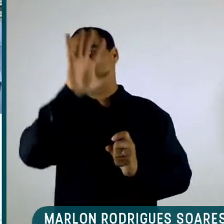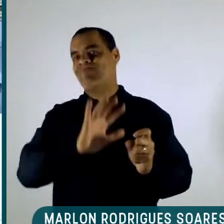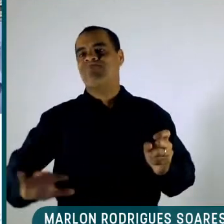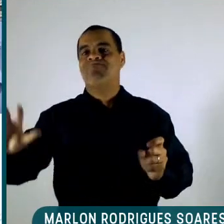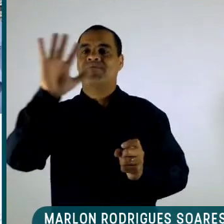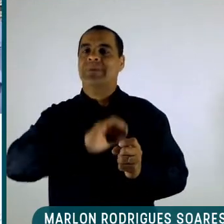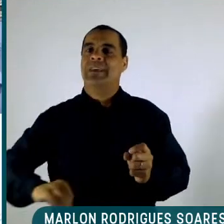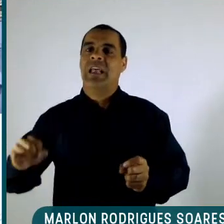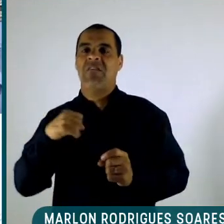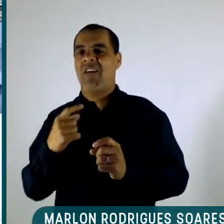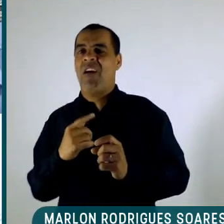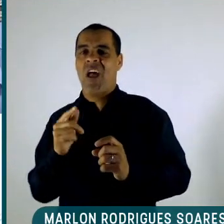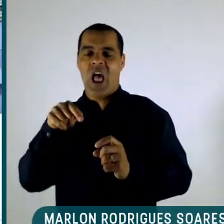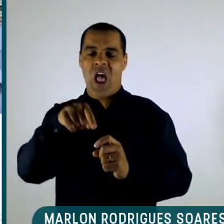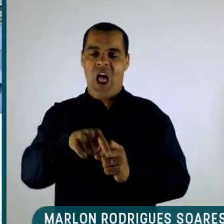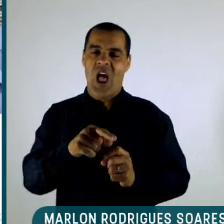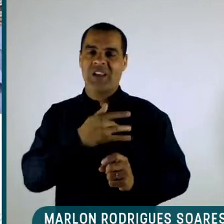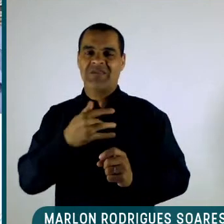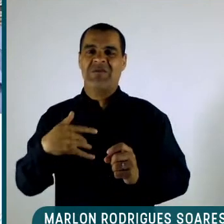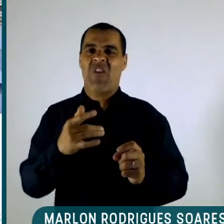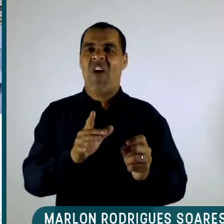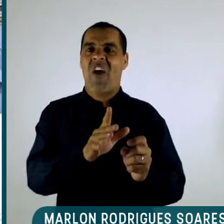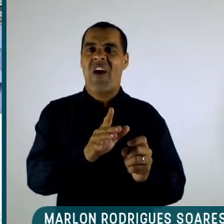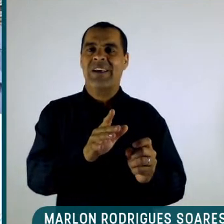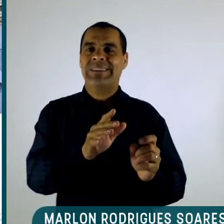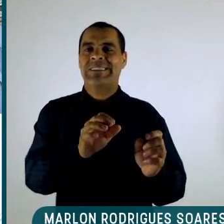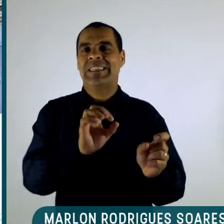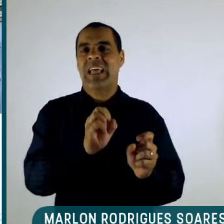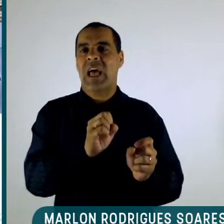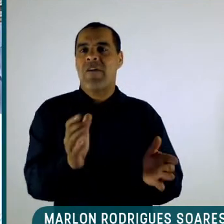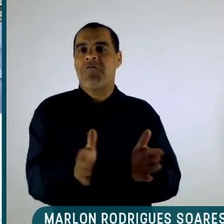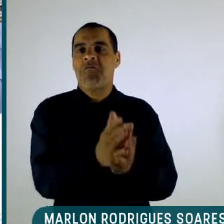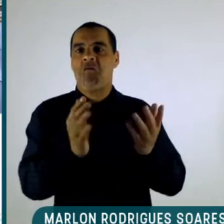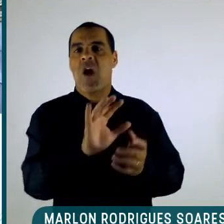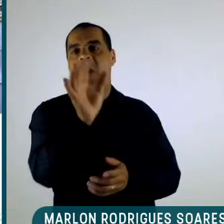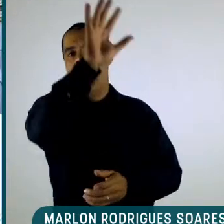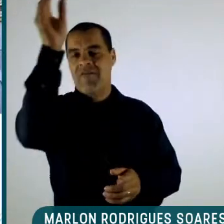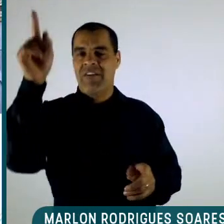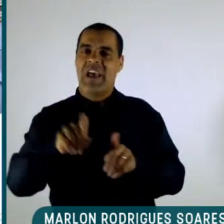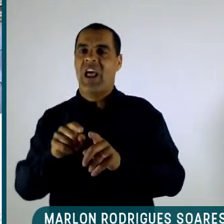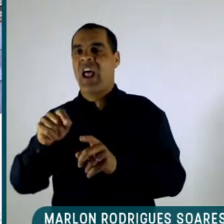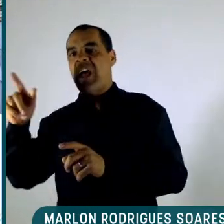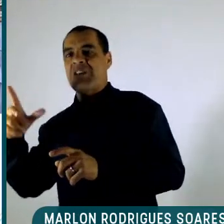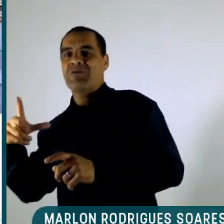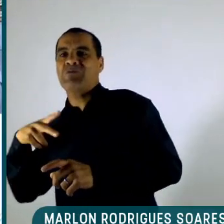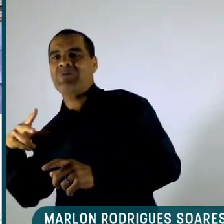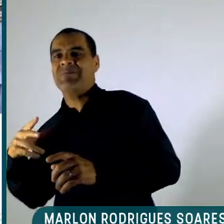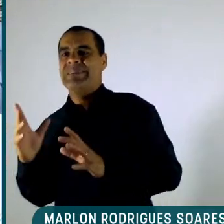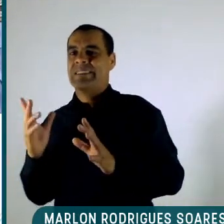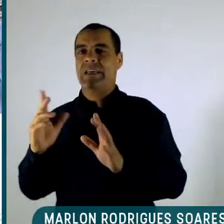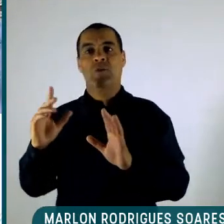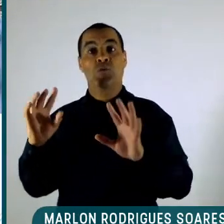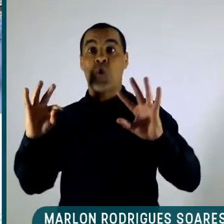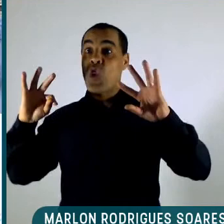cannot live in Alphaville, which is a rich income neighborhood, and then